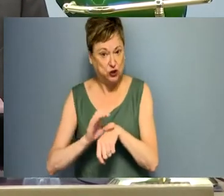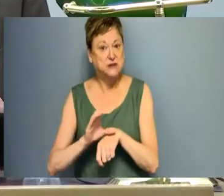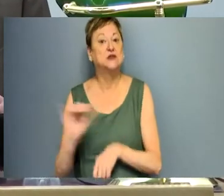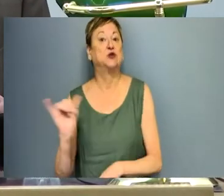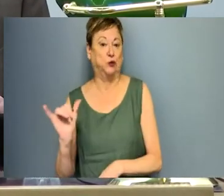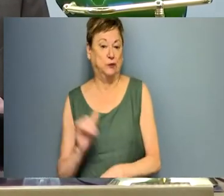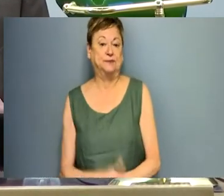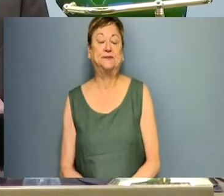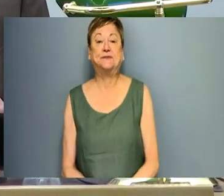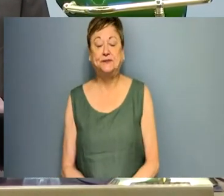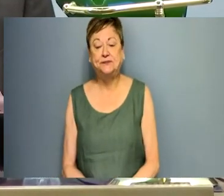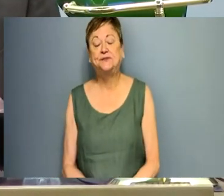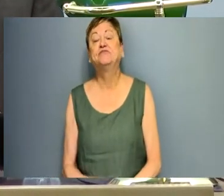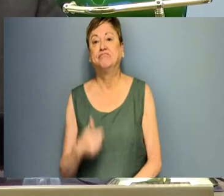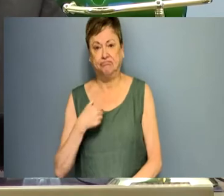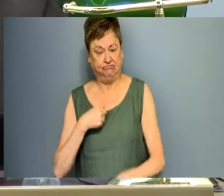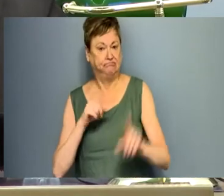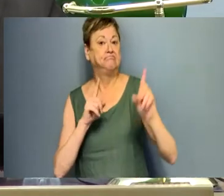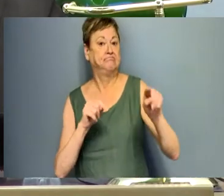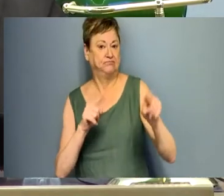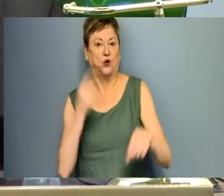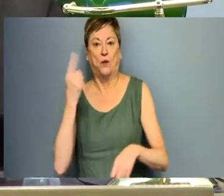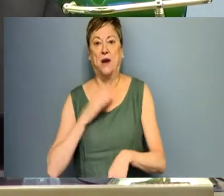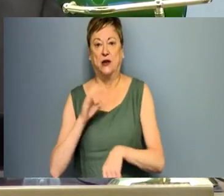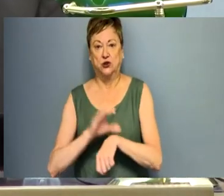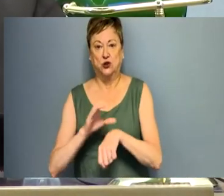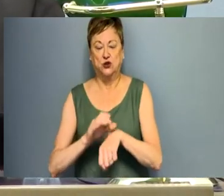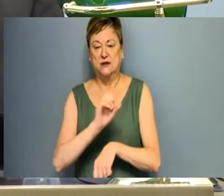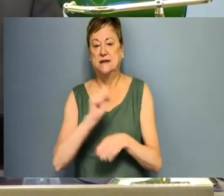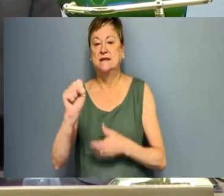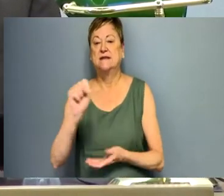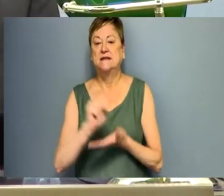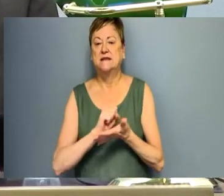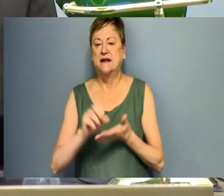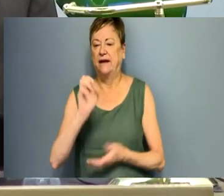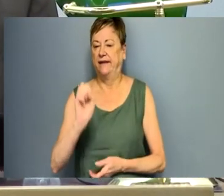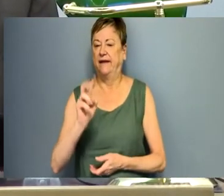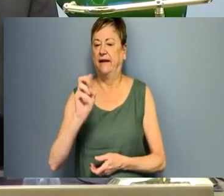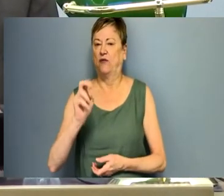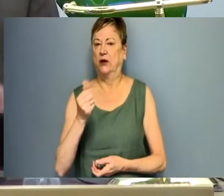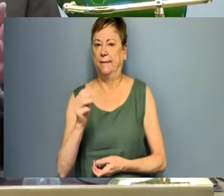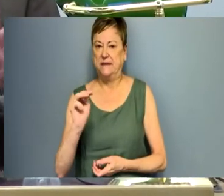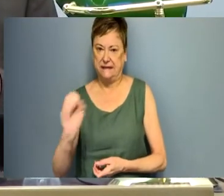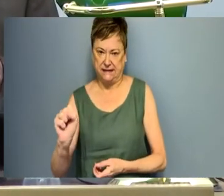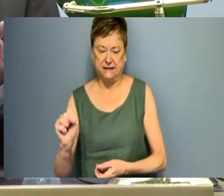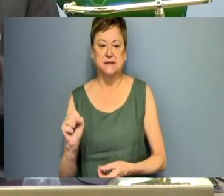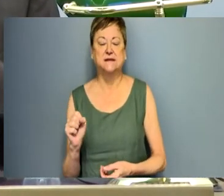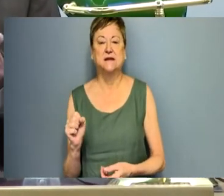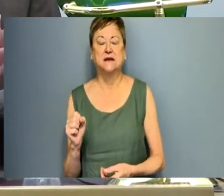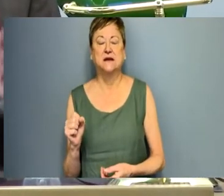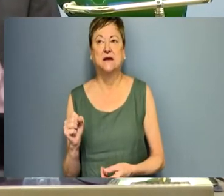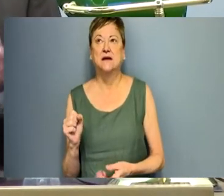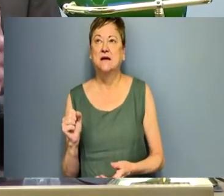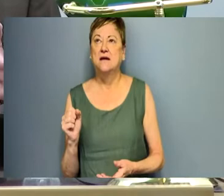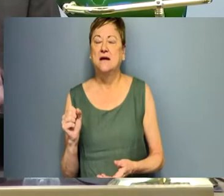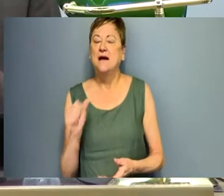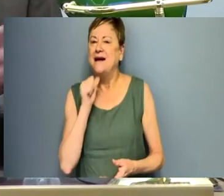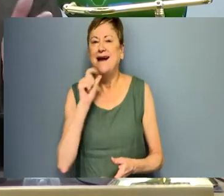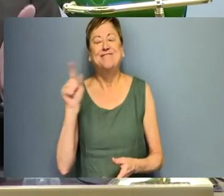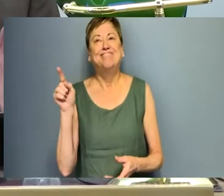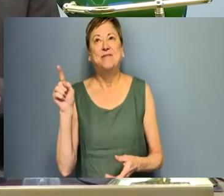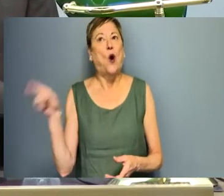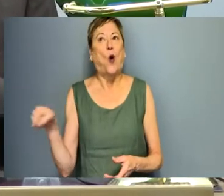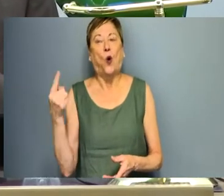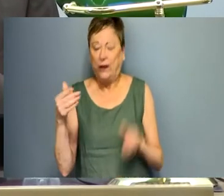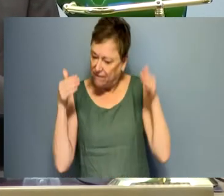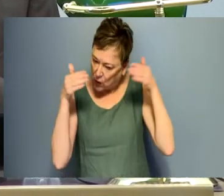well. I attended one at my church at St. Ephraim's, where it was not just about